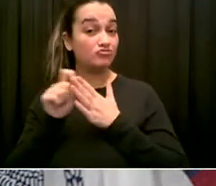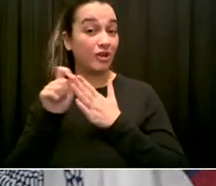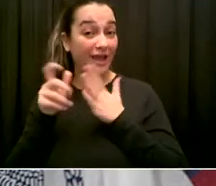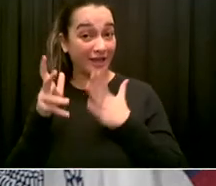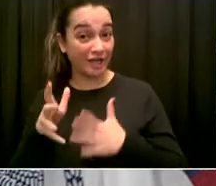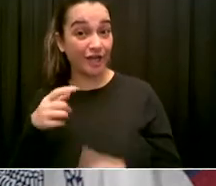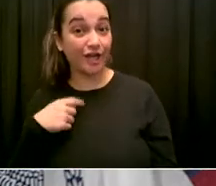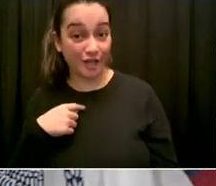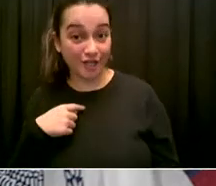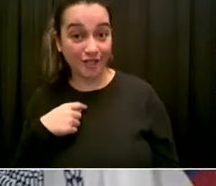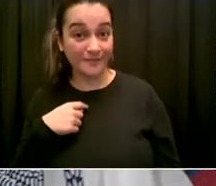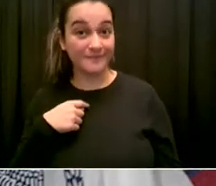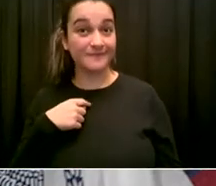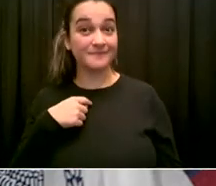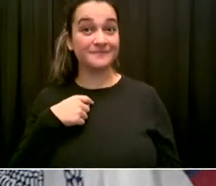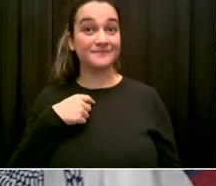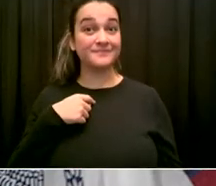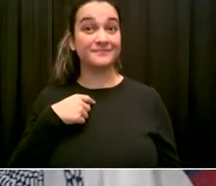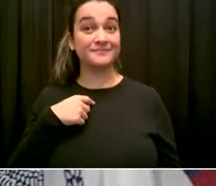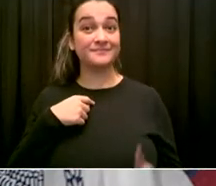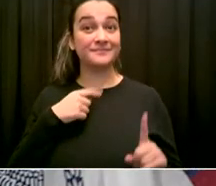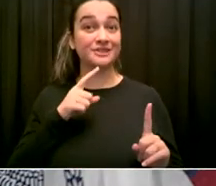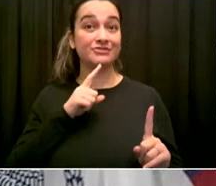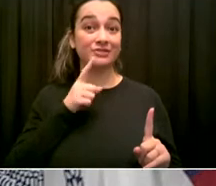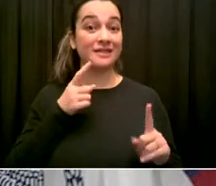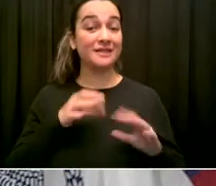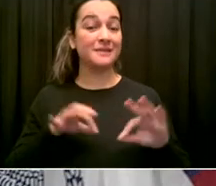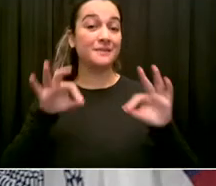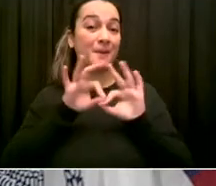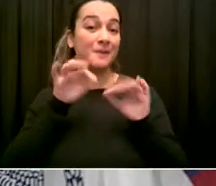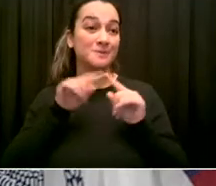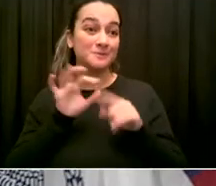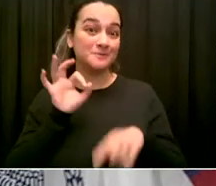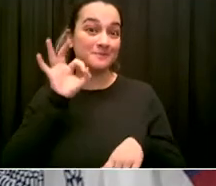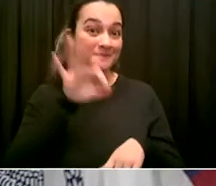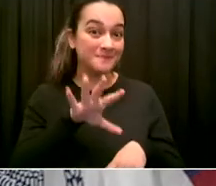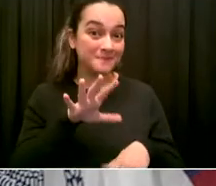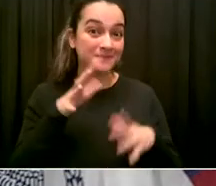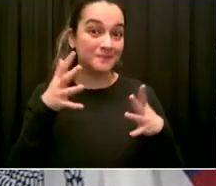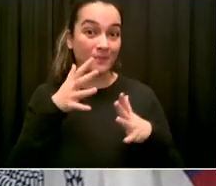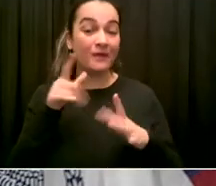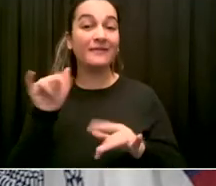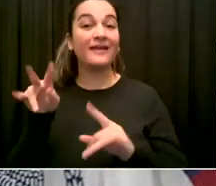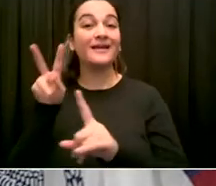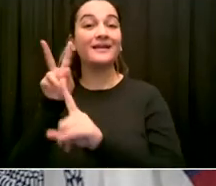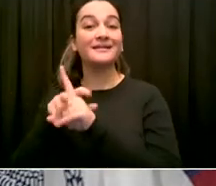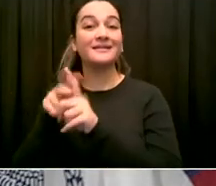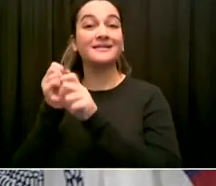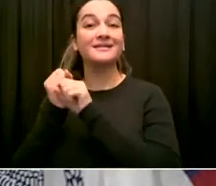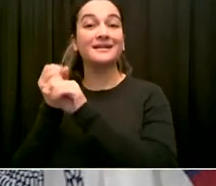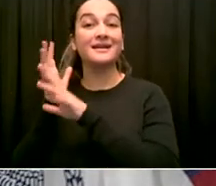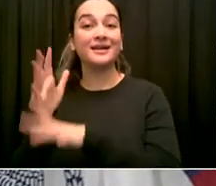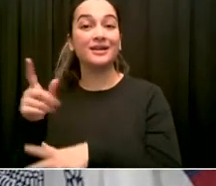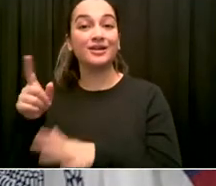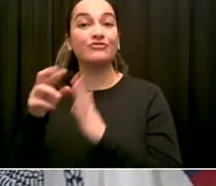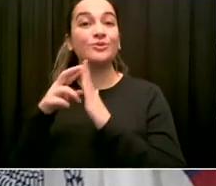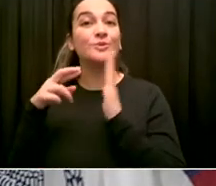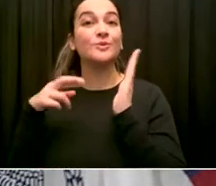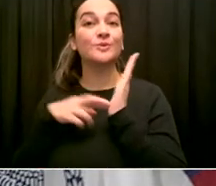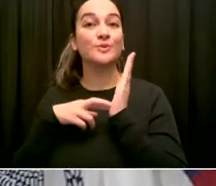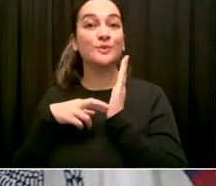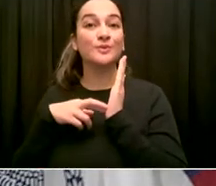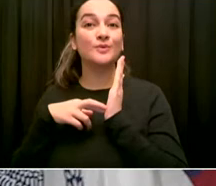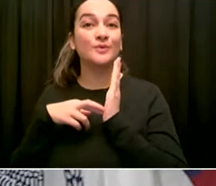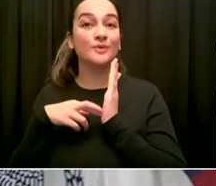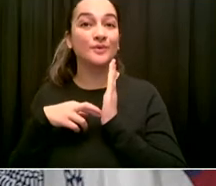this thing about the designated hitter rule. In all seriousness, you are a baseball fan. I do respect that about you, but this contention that the designated hitter